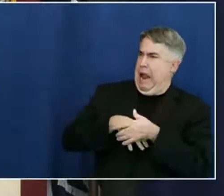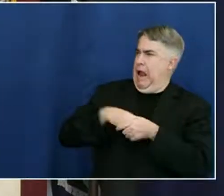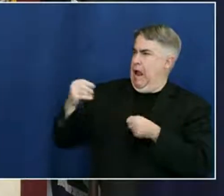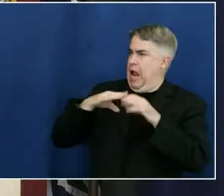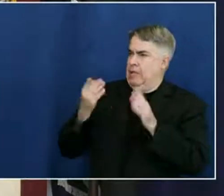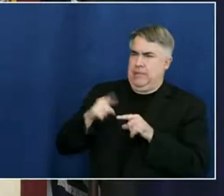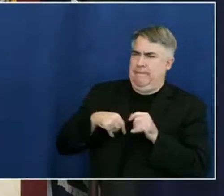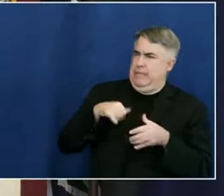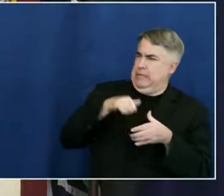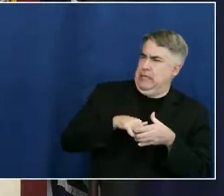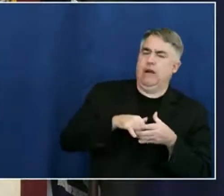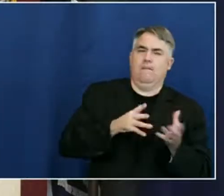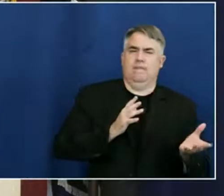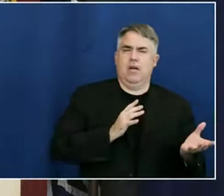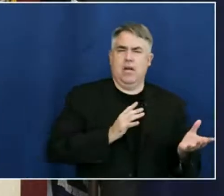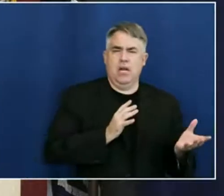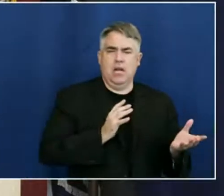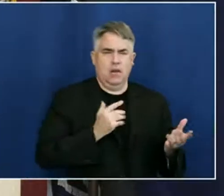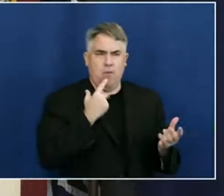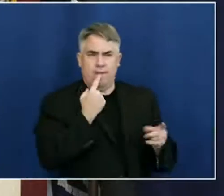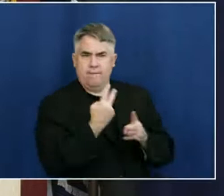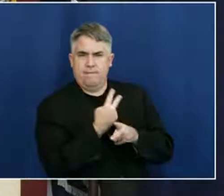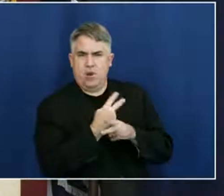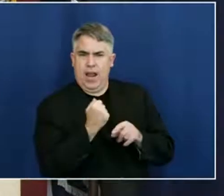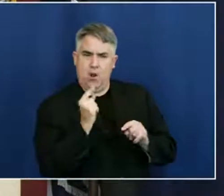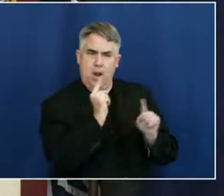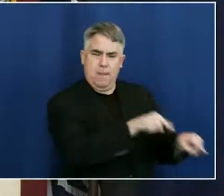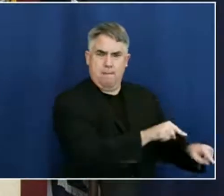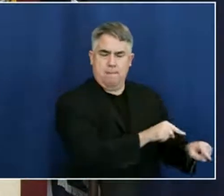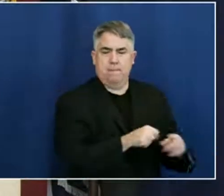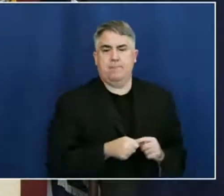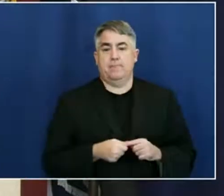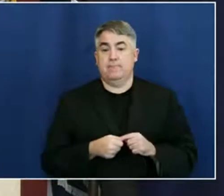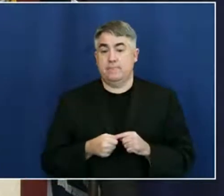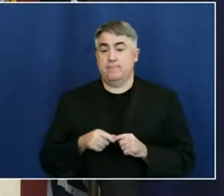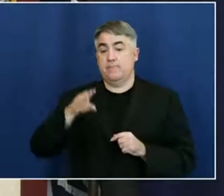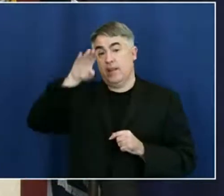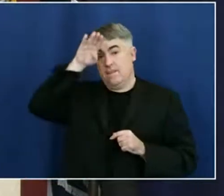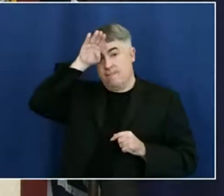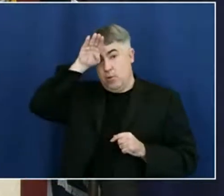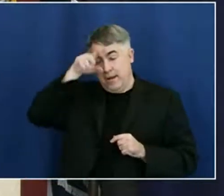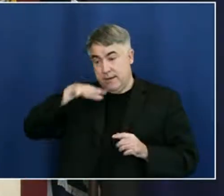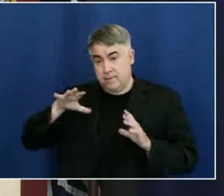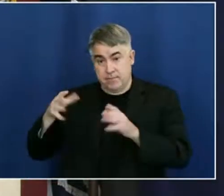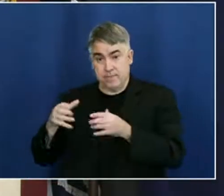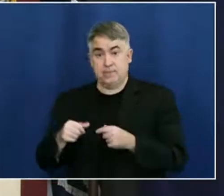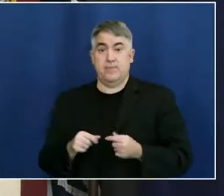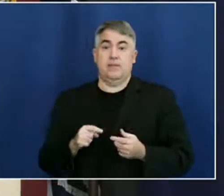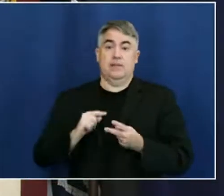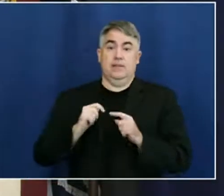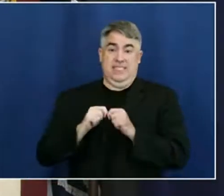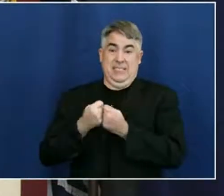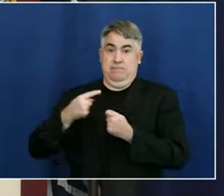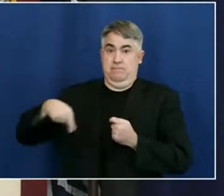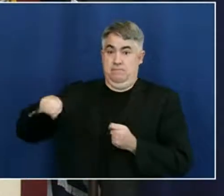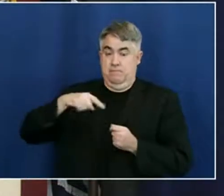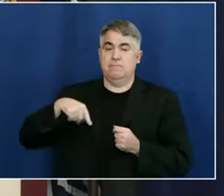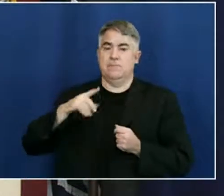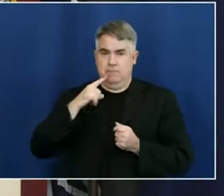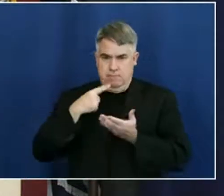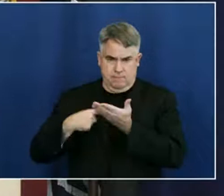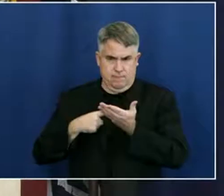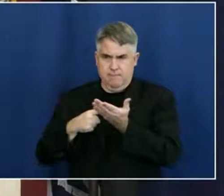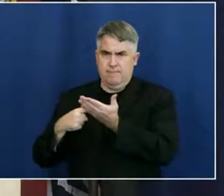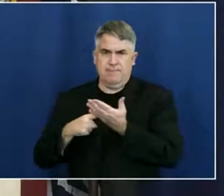Operation Collaboration, some of our firefighter teams and Operation Immunization, some firefighter teams are now beginning to go into the communities